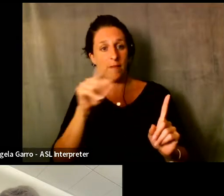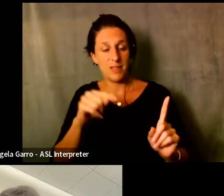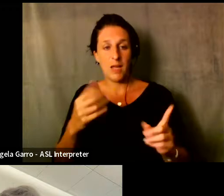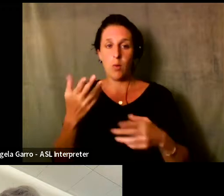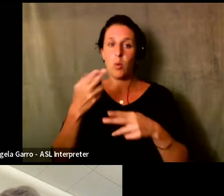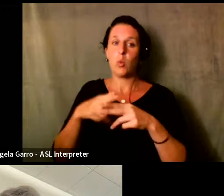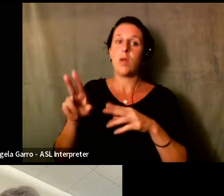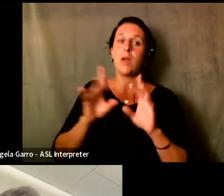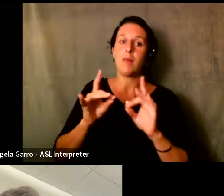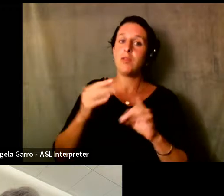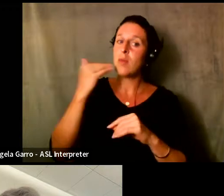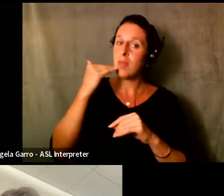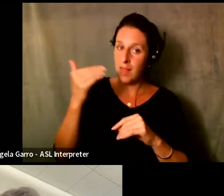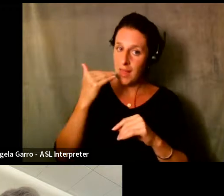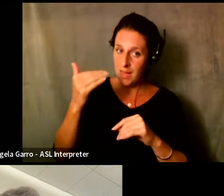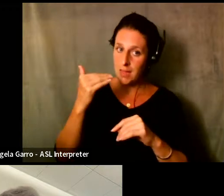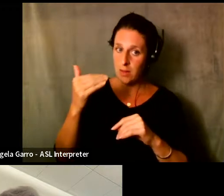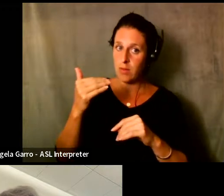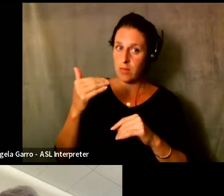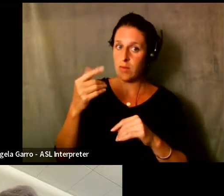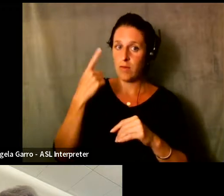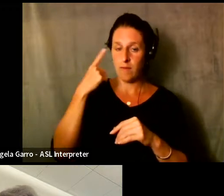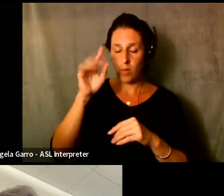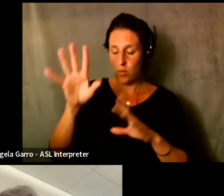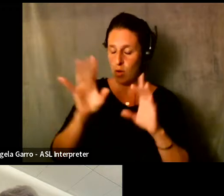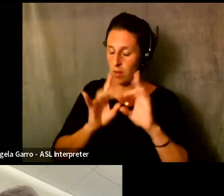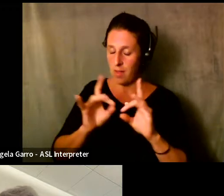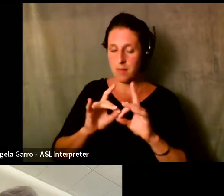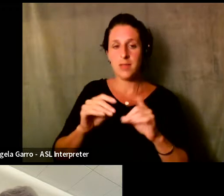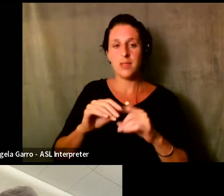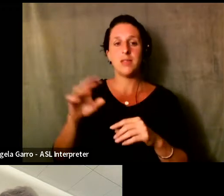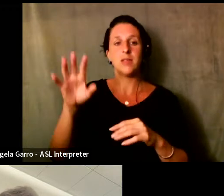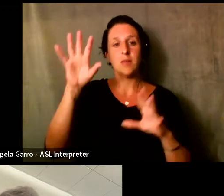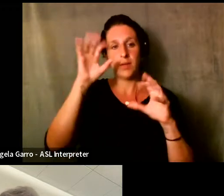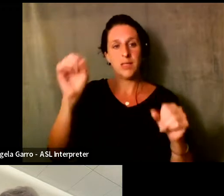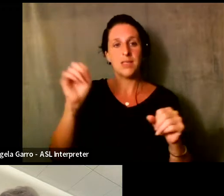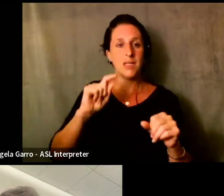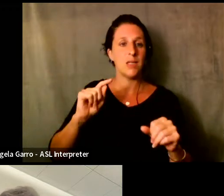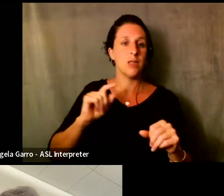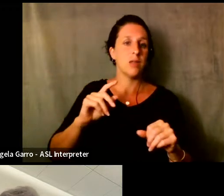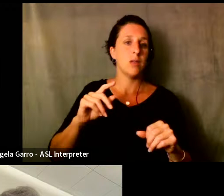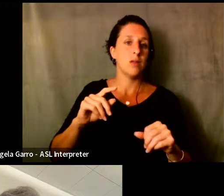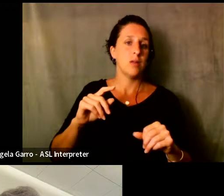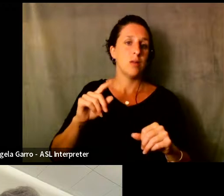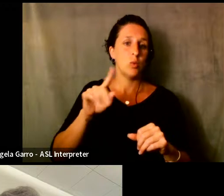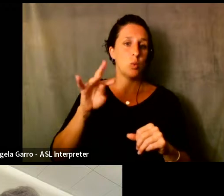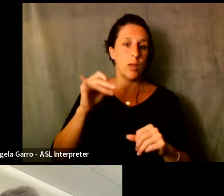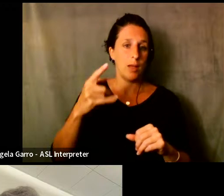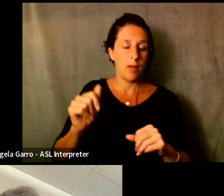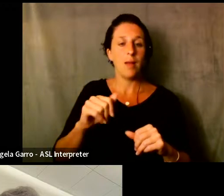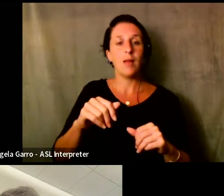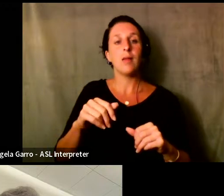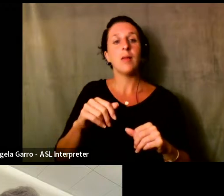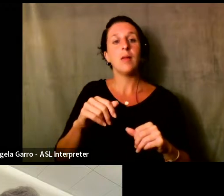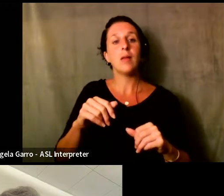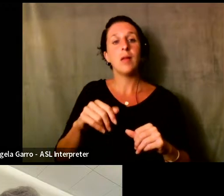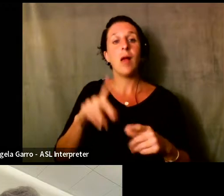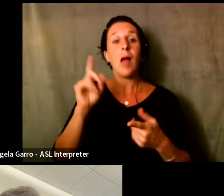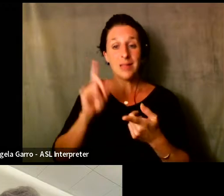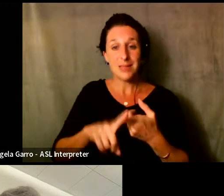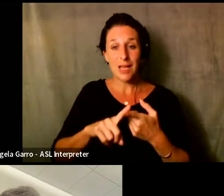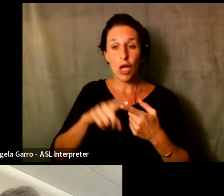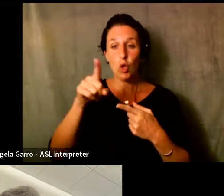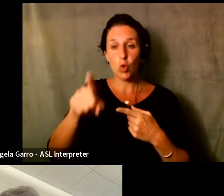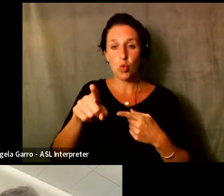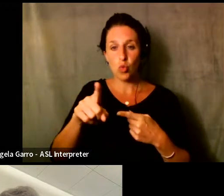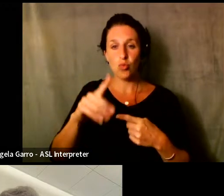comment. So thank you again for that, your comments, President Andrade Zuniga. I wanted to comment that until you're in someone's shoes